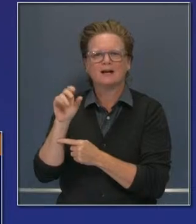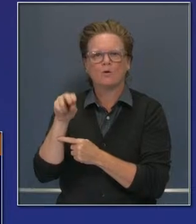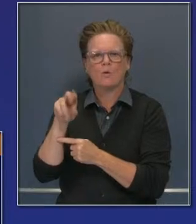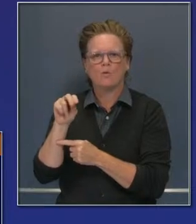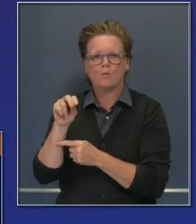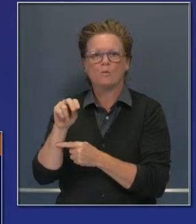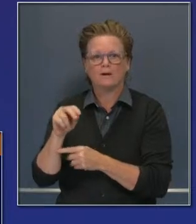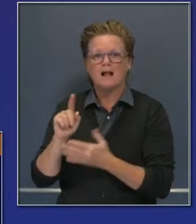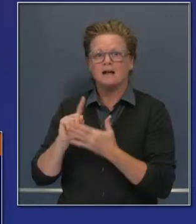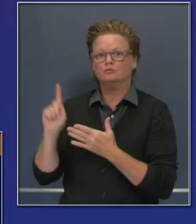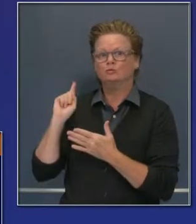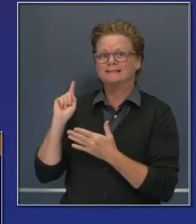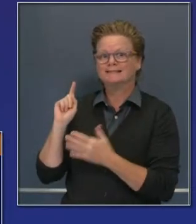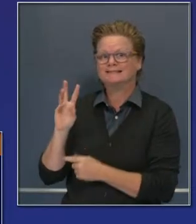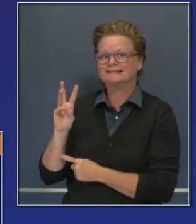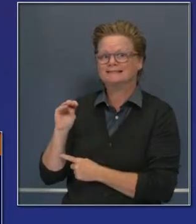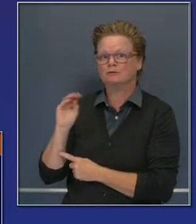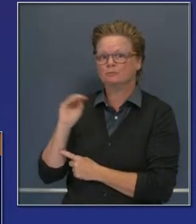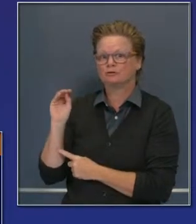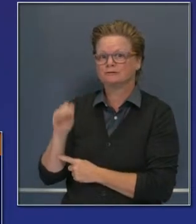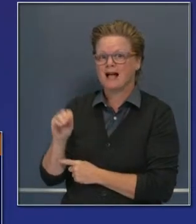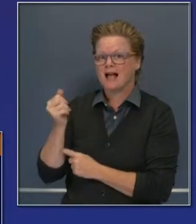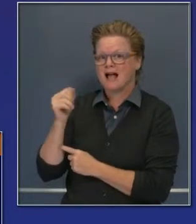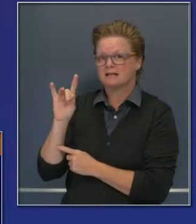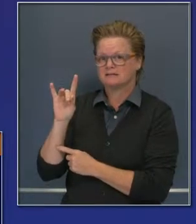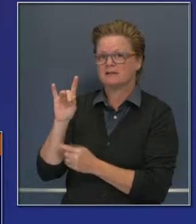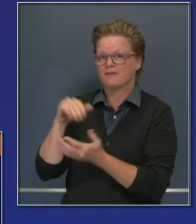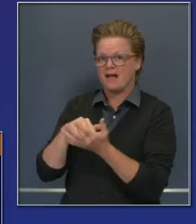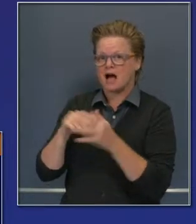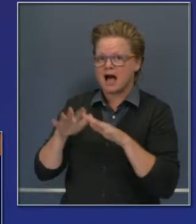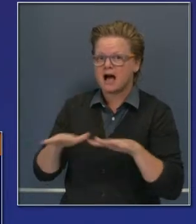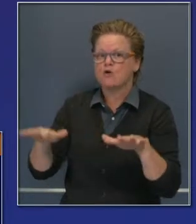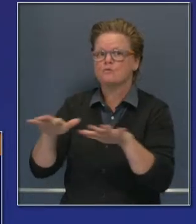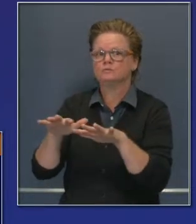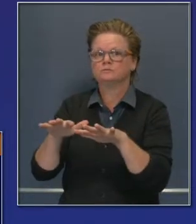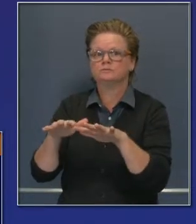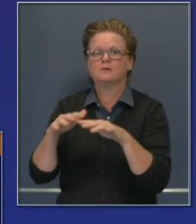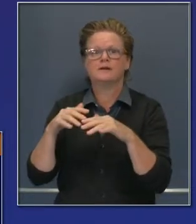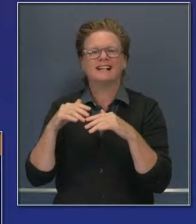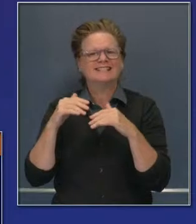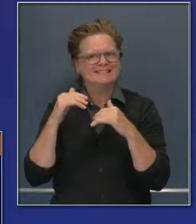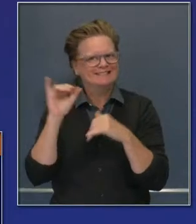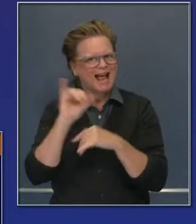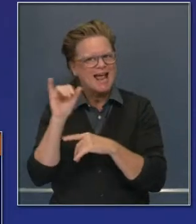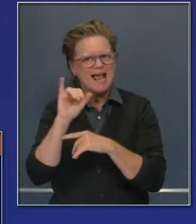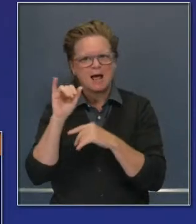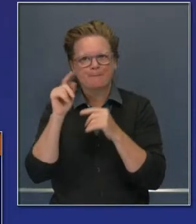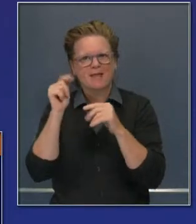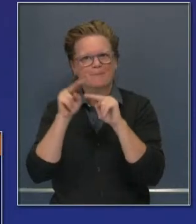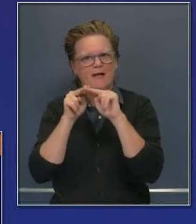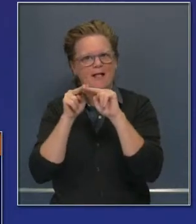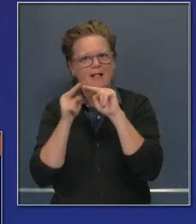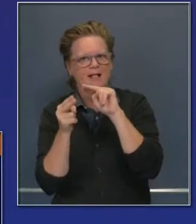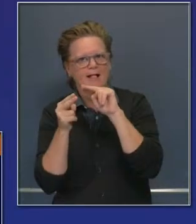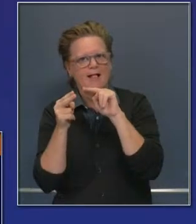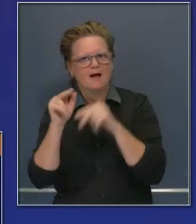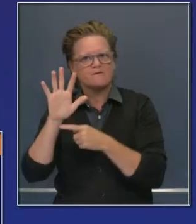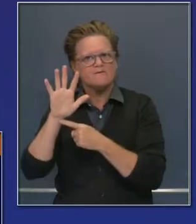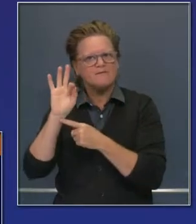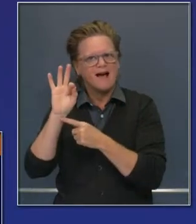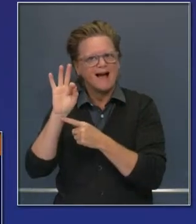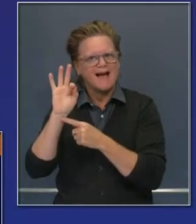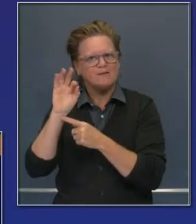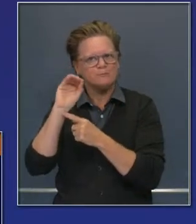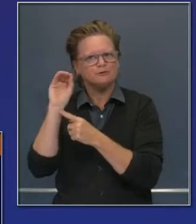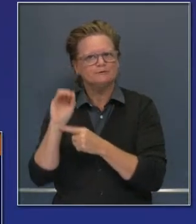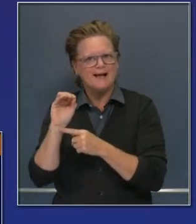acres. But this fire continues to be stubborn. As you can see, we've gone backwards just modestly in terms of total